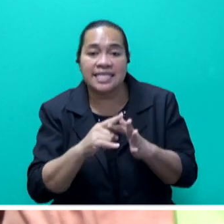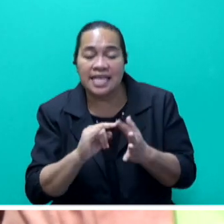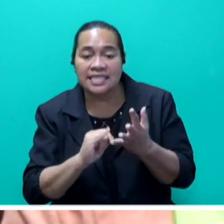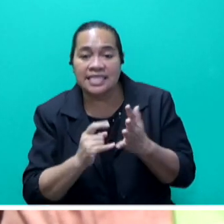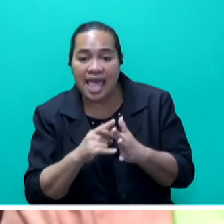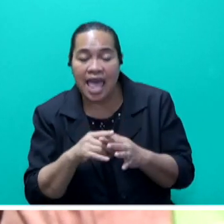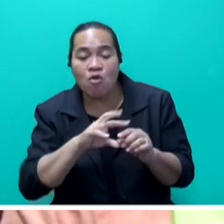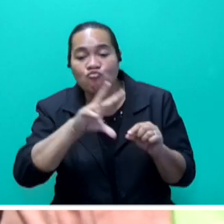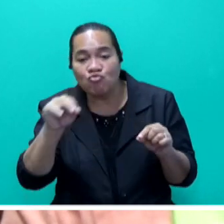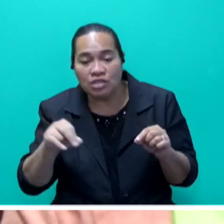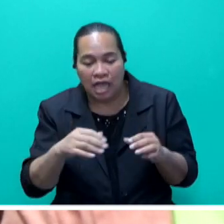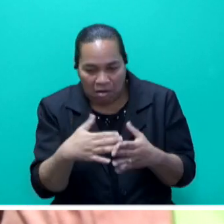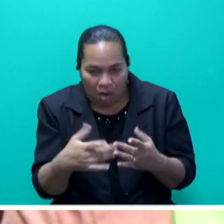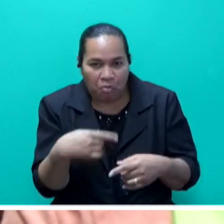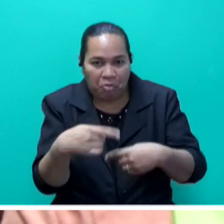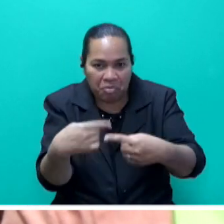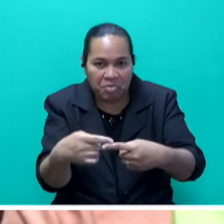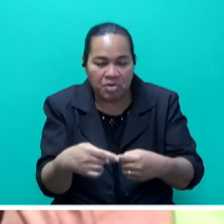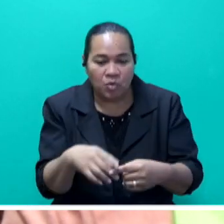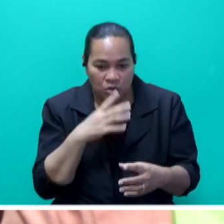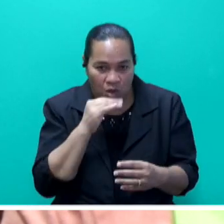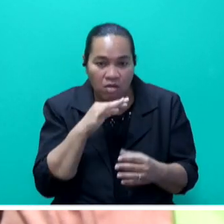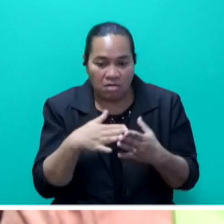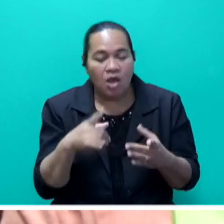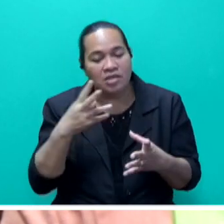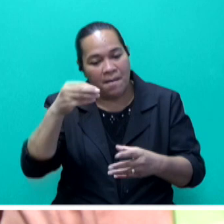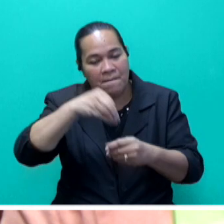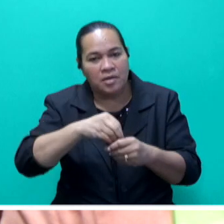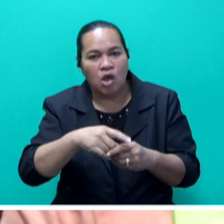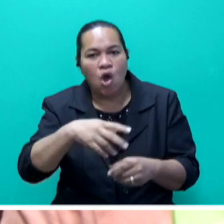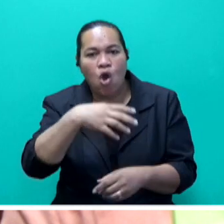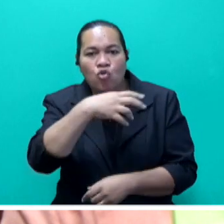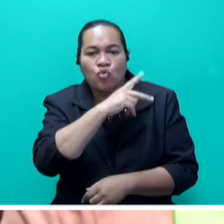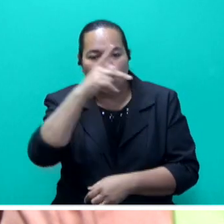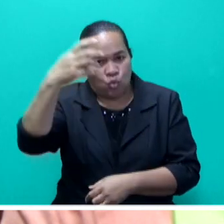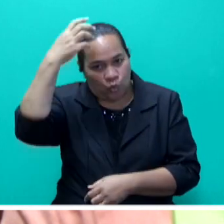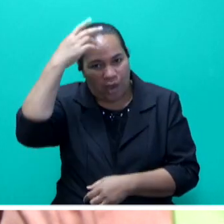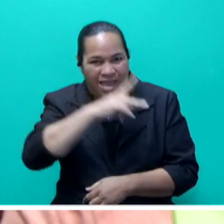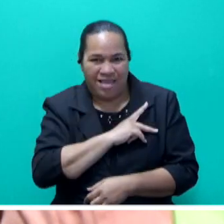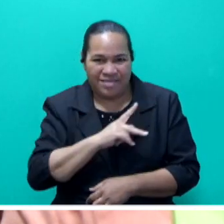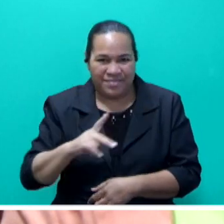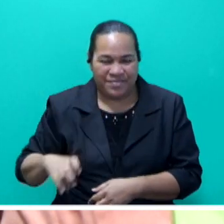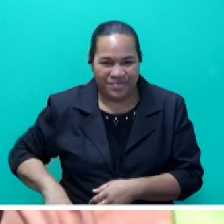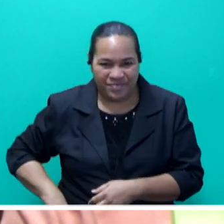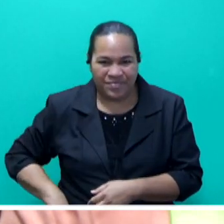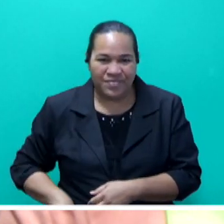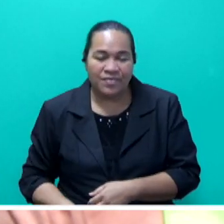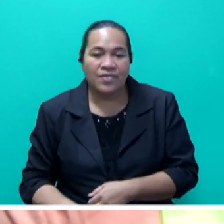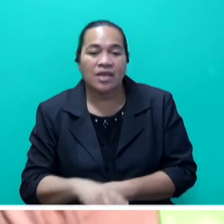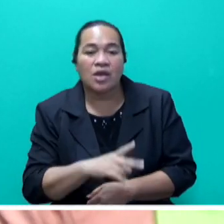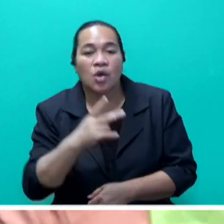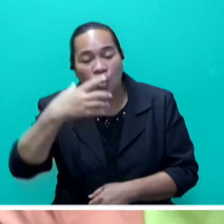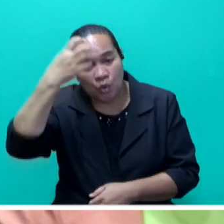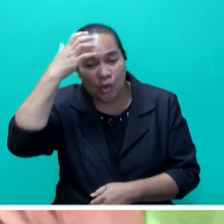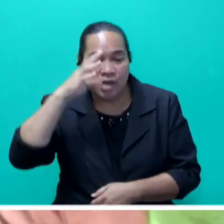is currently being developed as we speak. It's part of the Queen Elizabeth Drive project that is beautifying the shores